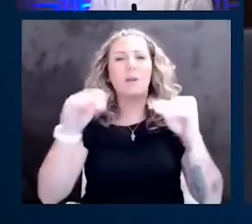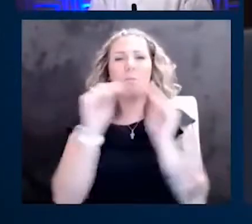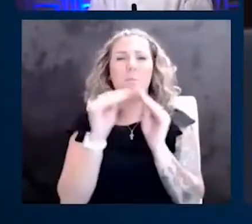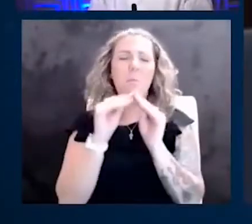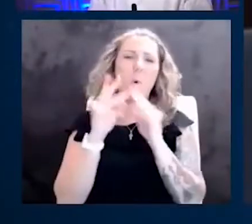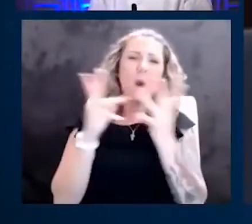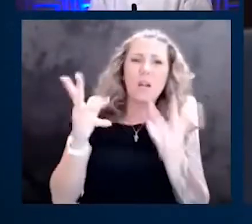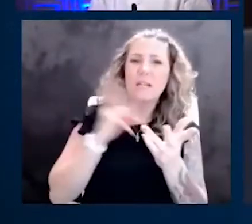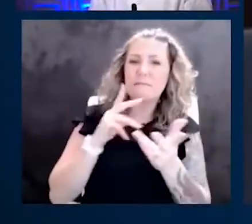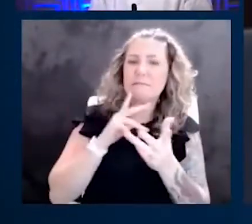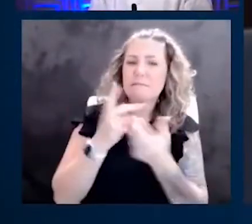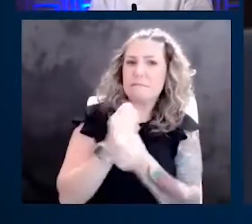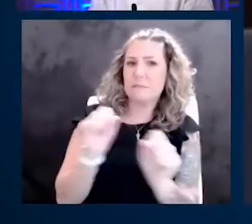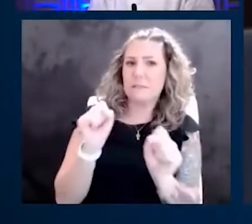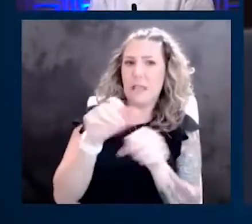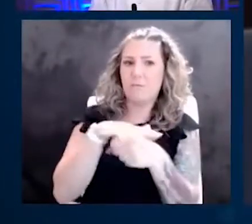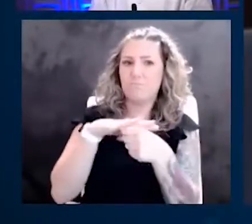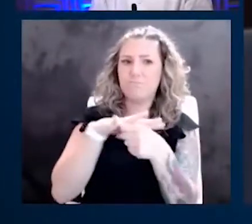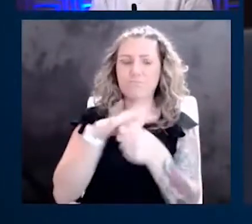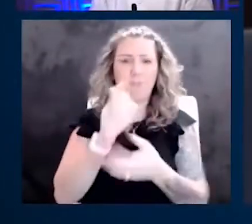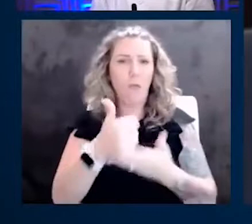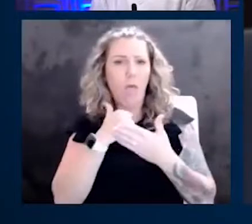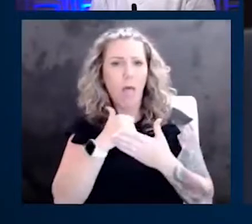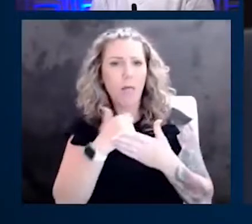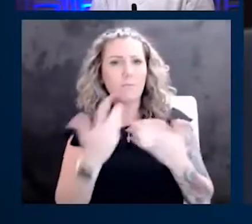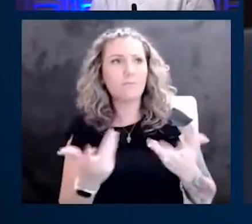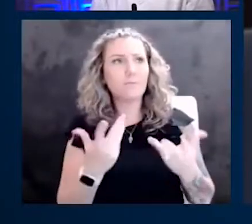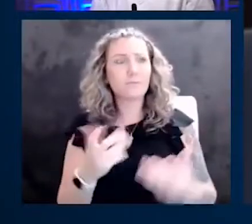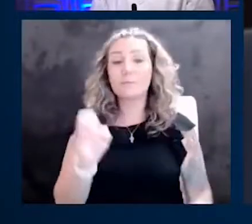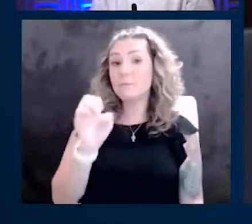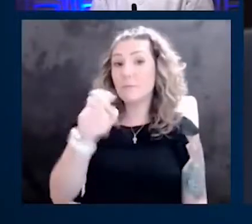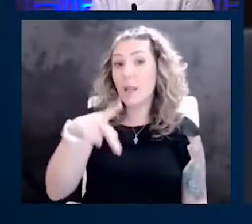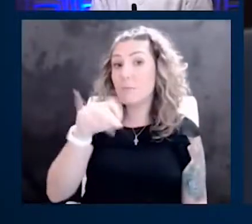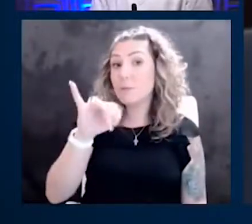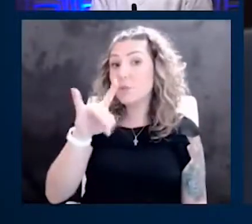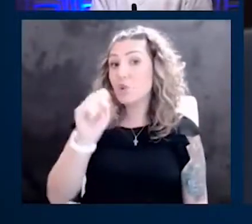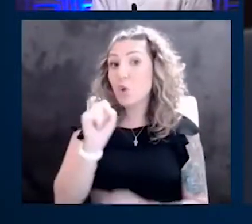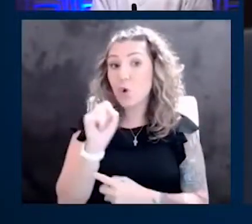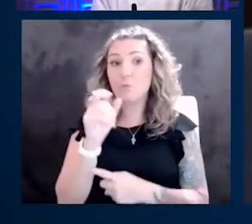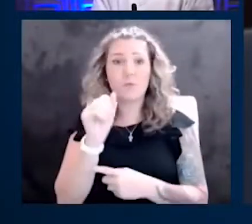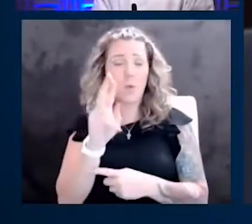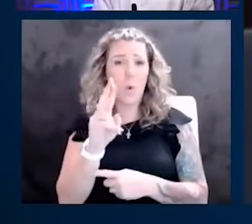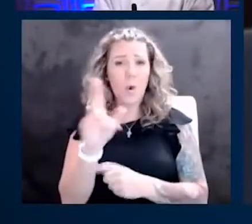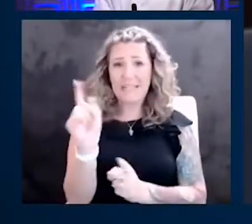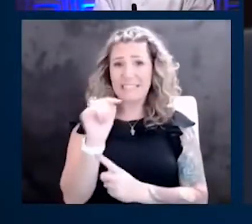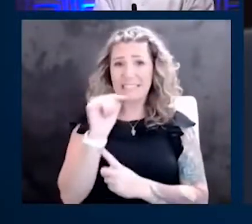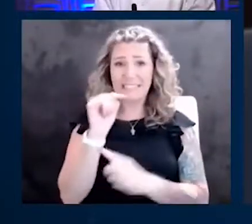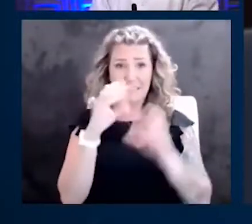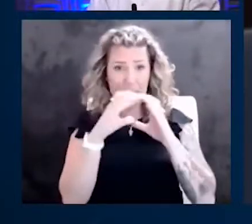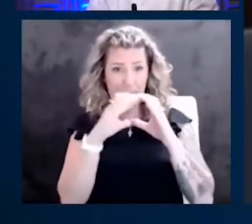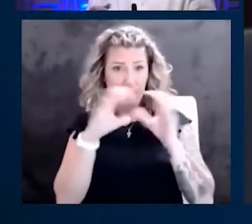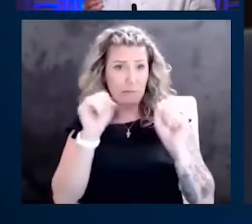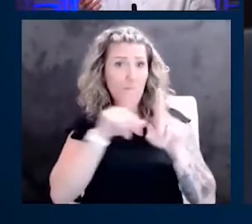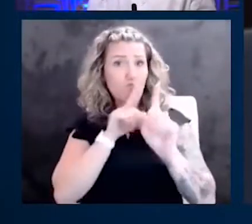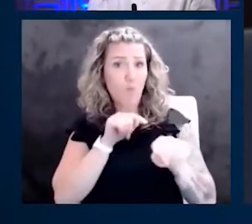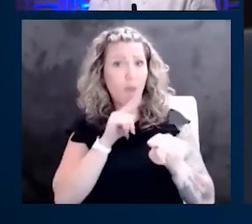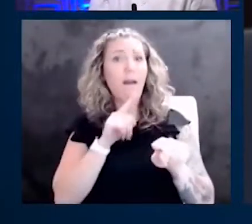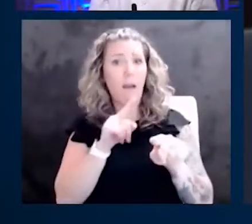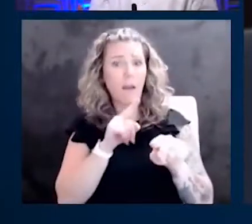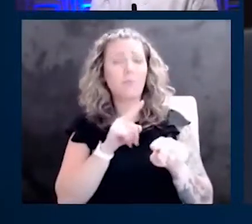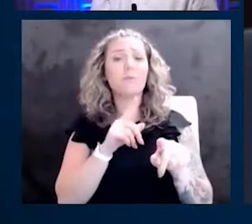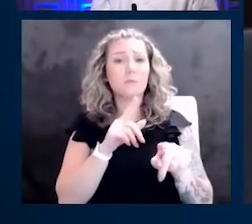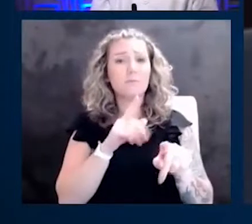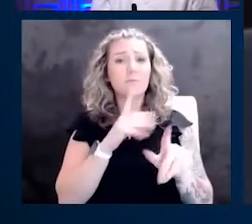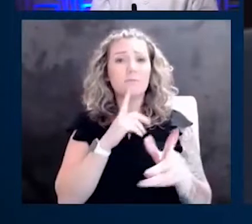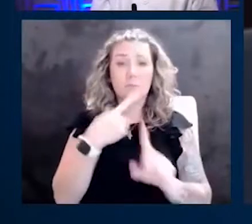those help give us epitopes or things that our T cells can react to as well. And so that's why it is both